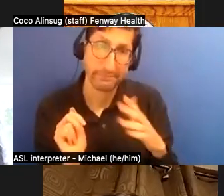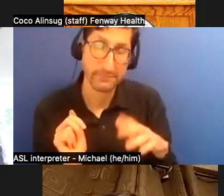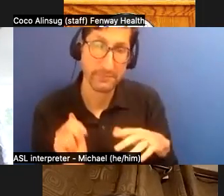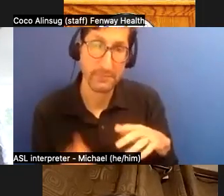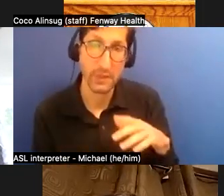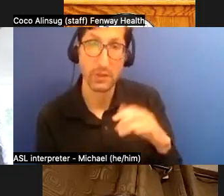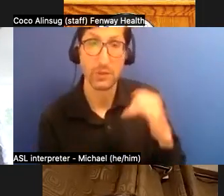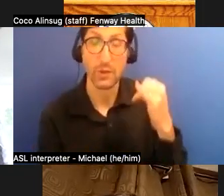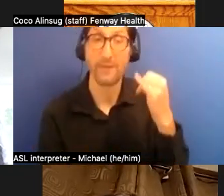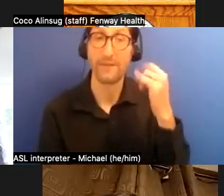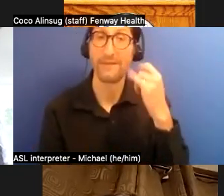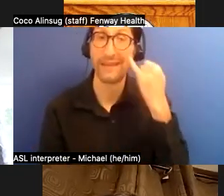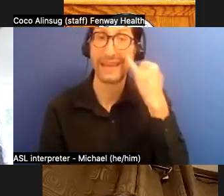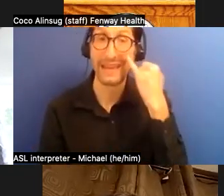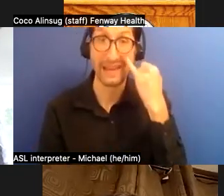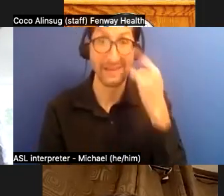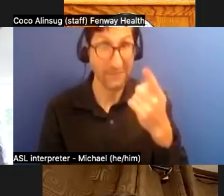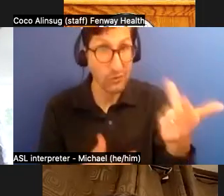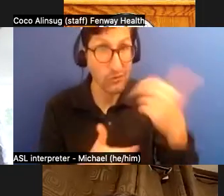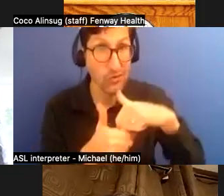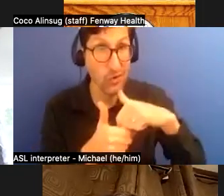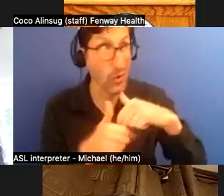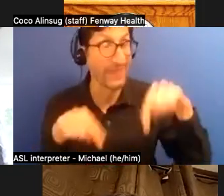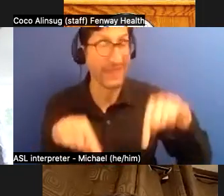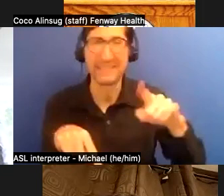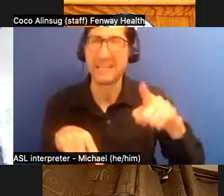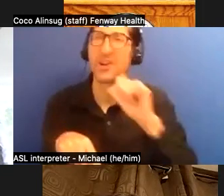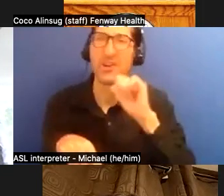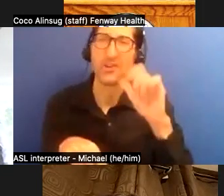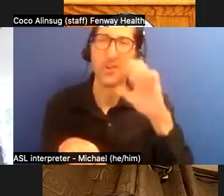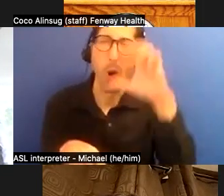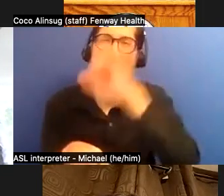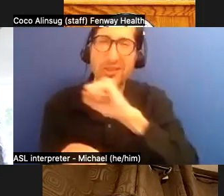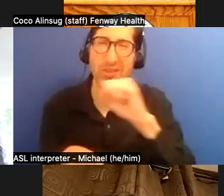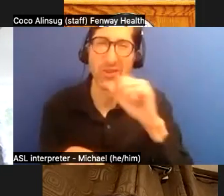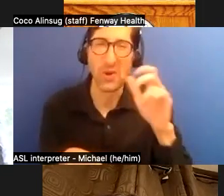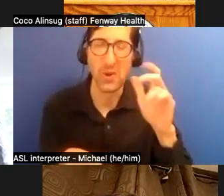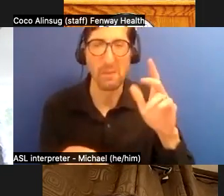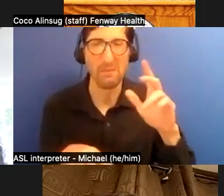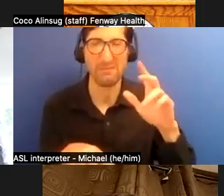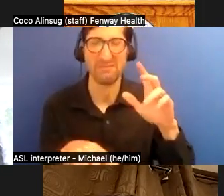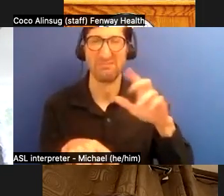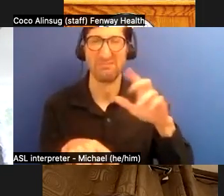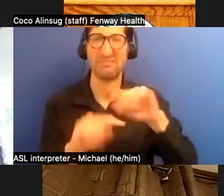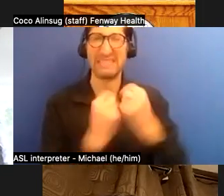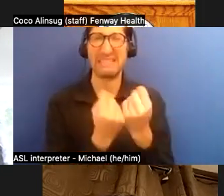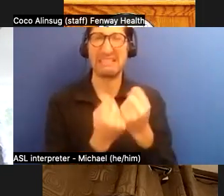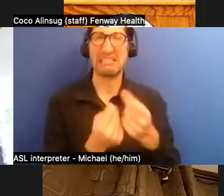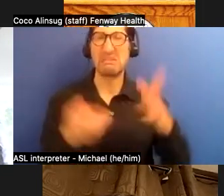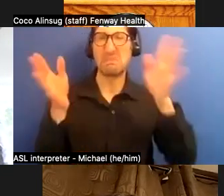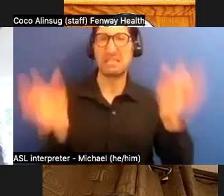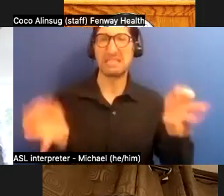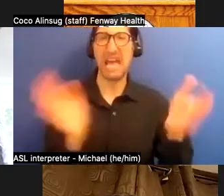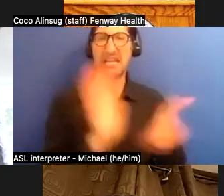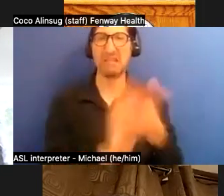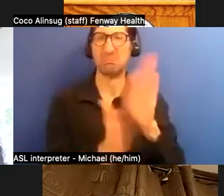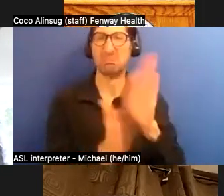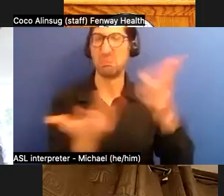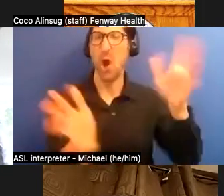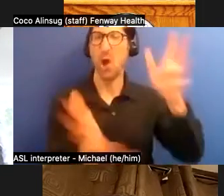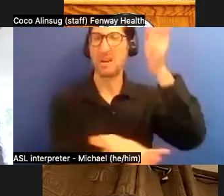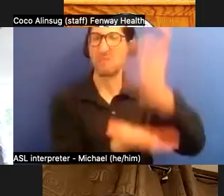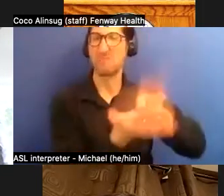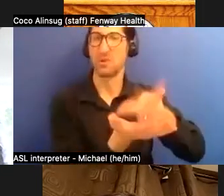Folks on this call, don't assume that they came in just saying, hey, this is great. It's going to be great. You guys came with a ton of